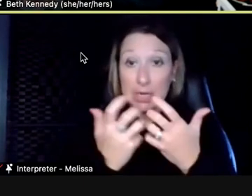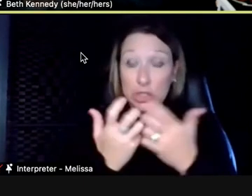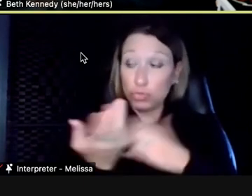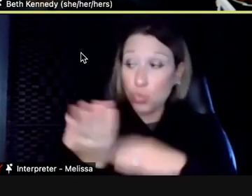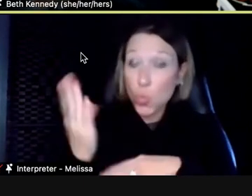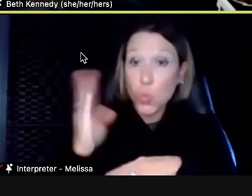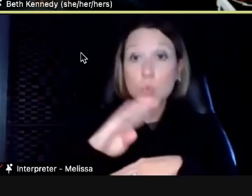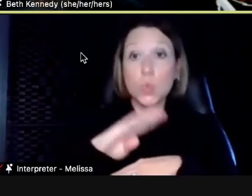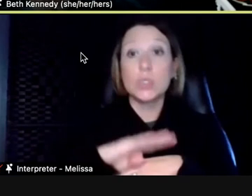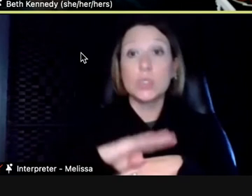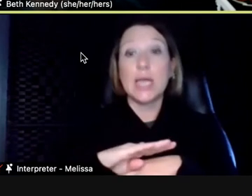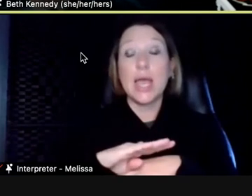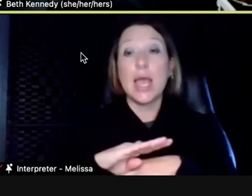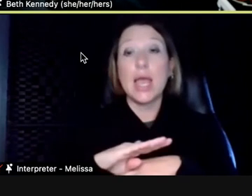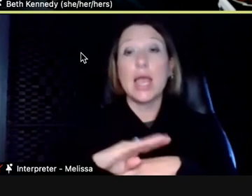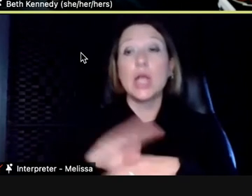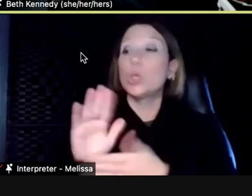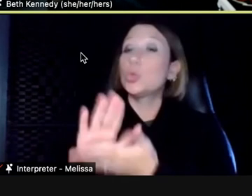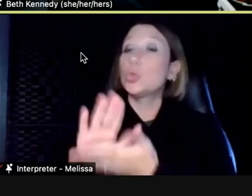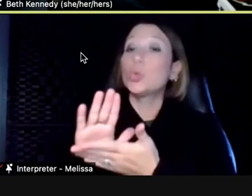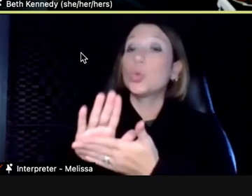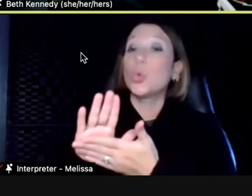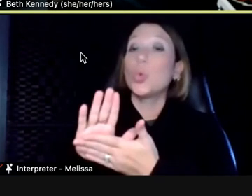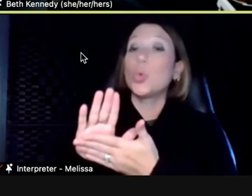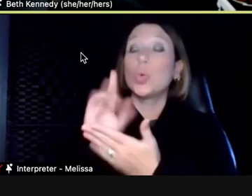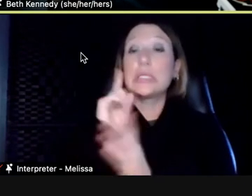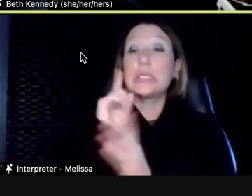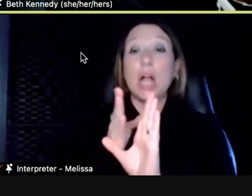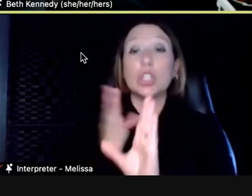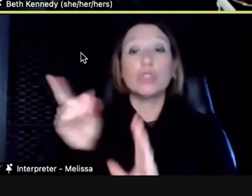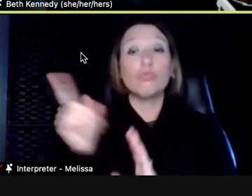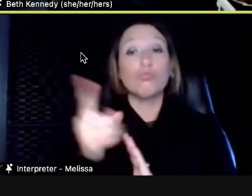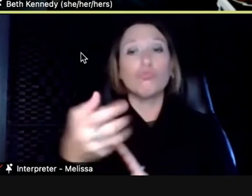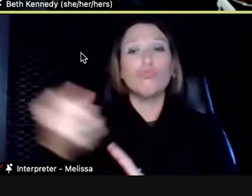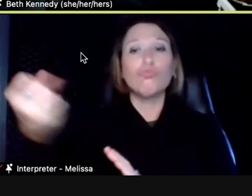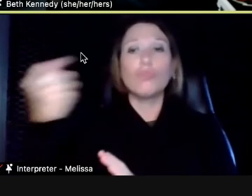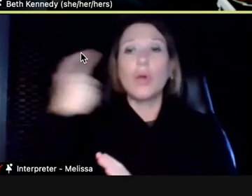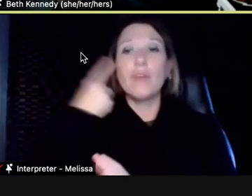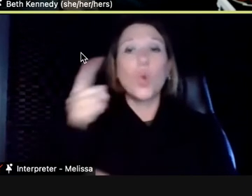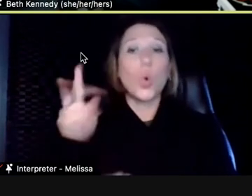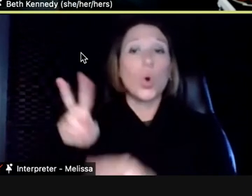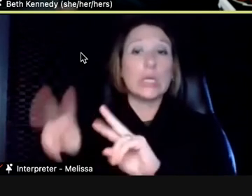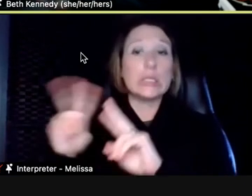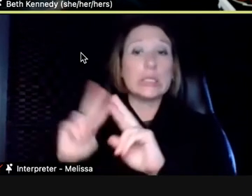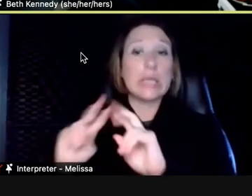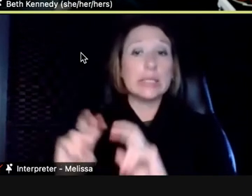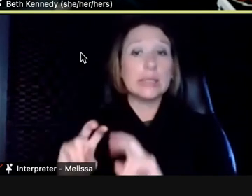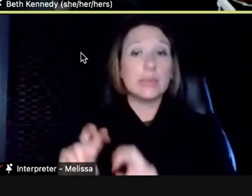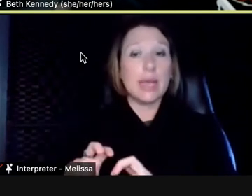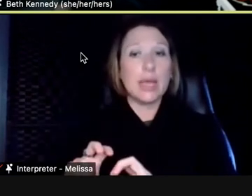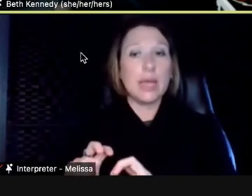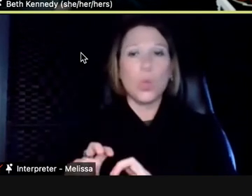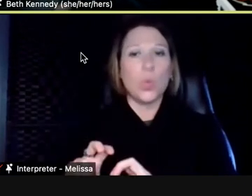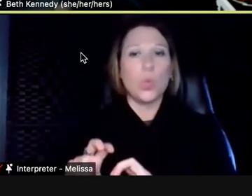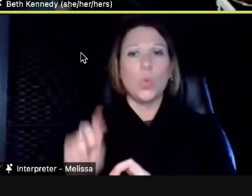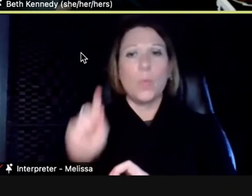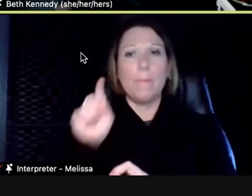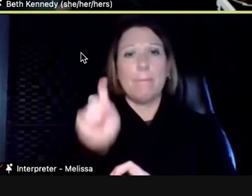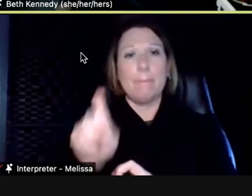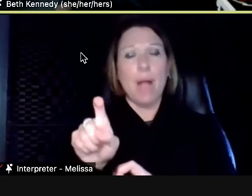school psychologist is going to come in and pull the student and go do an assessment, yikes, we have to have the intervener with